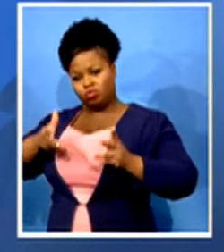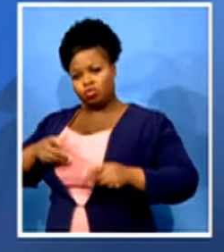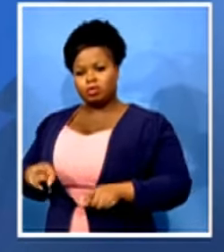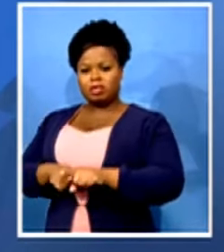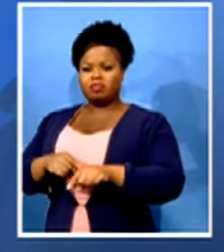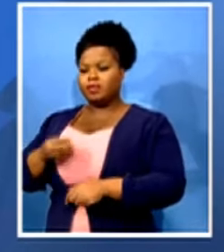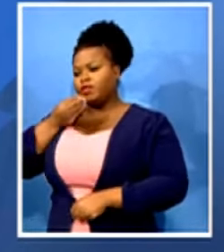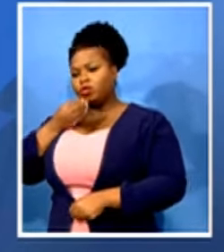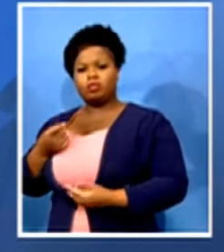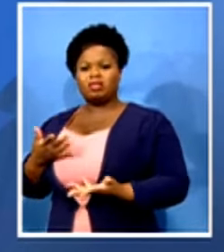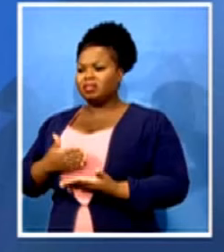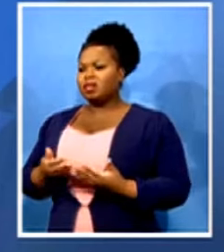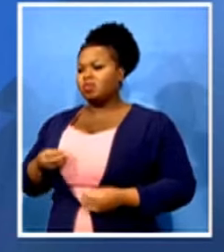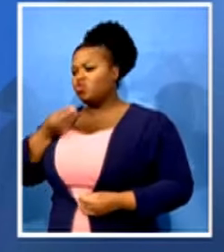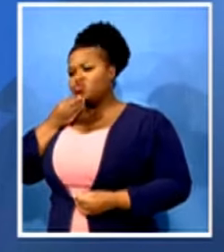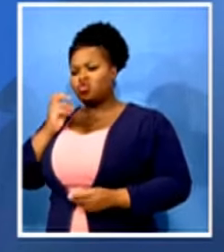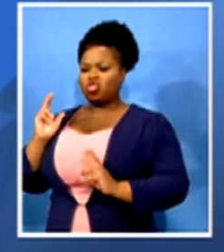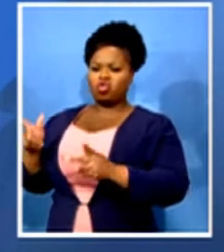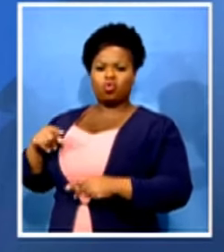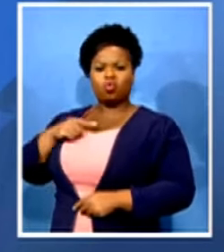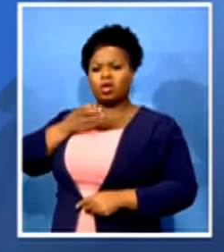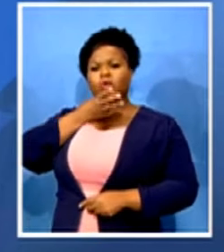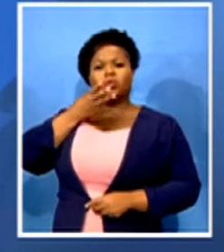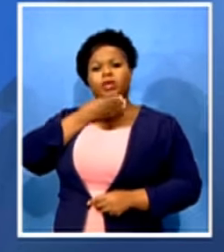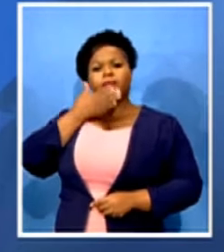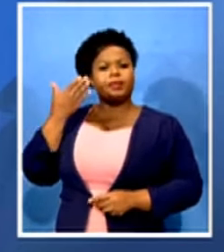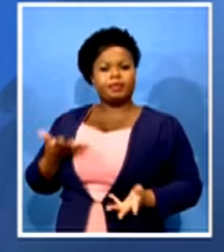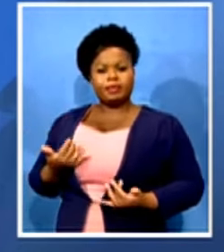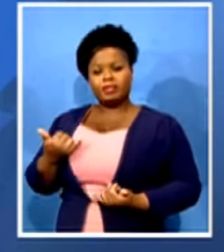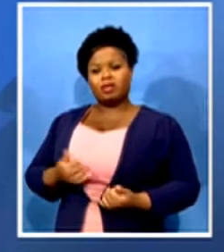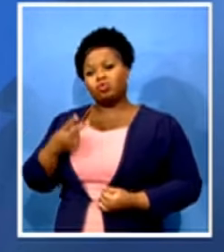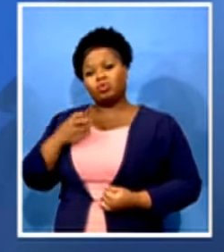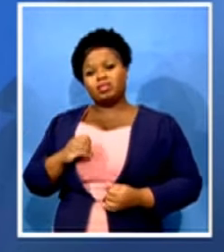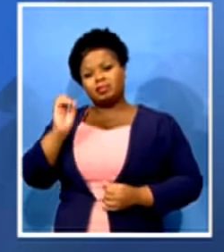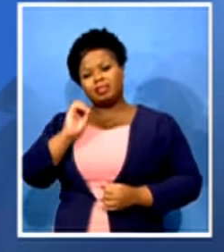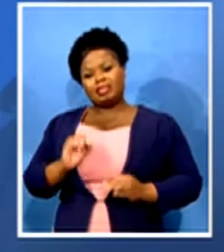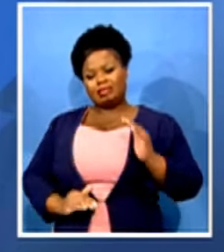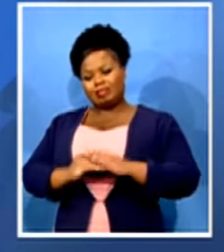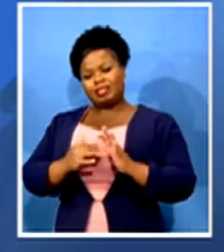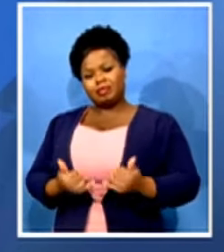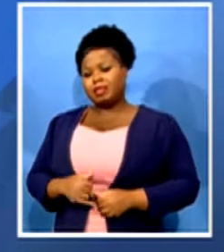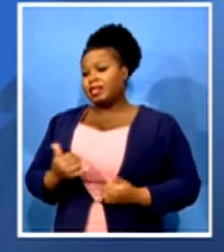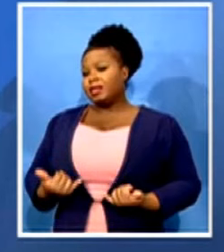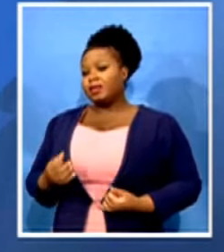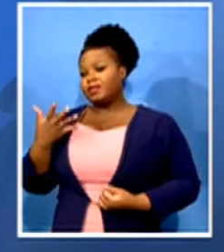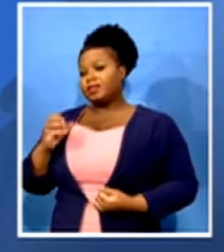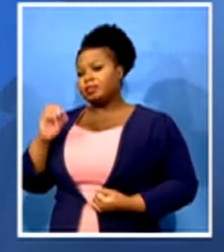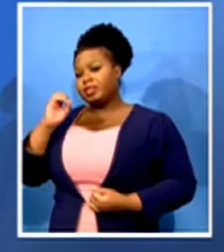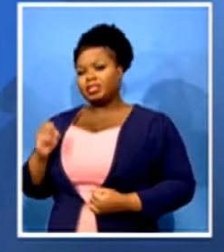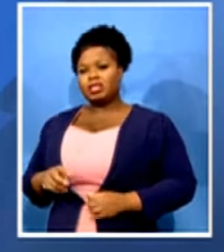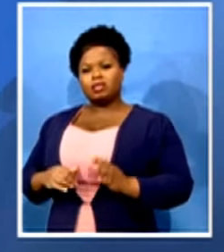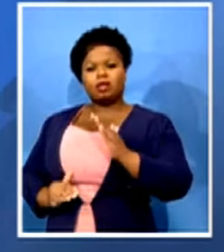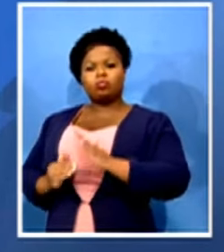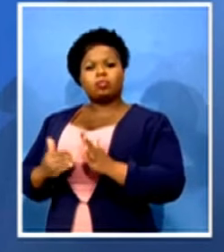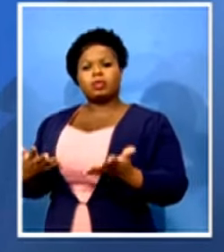businesses really are trying to trade at a 20% maximum capacity, at a 50% restriction on capacity, with absolutely no profitability matrix